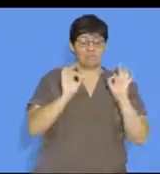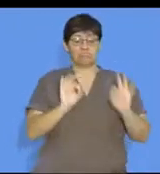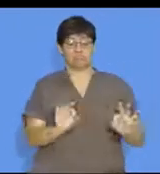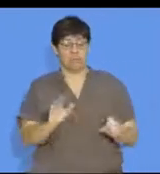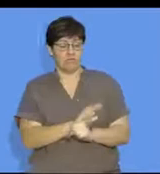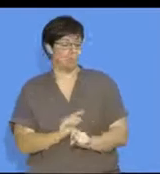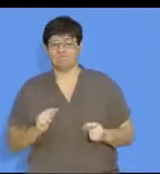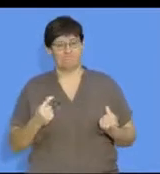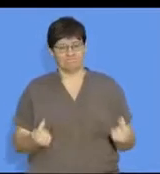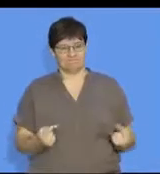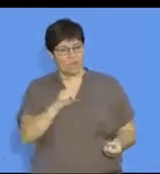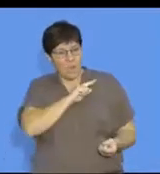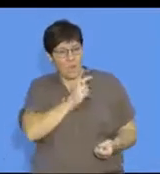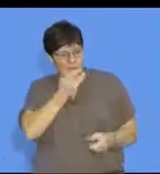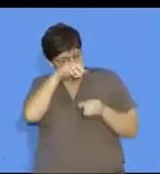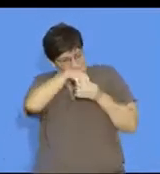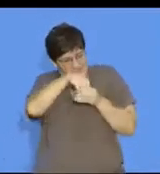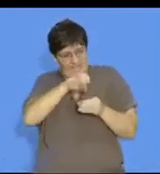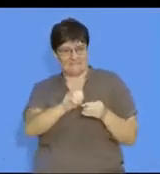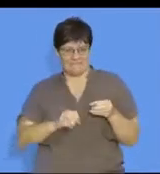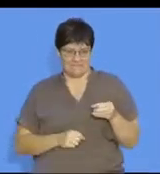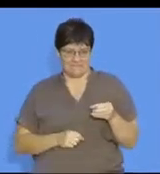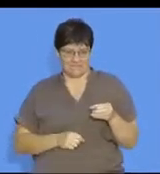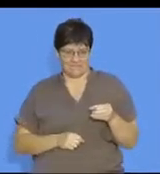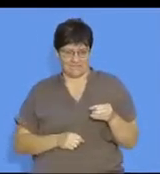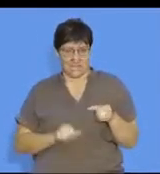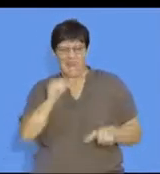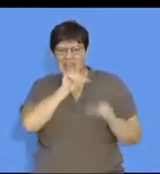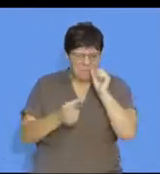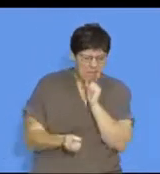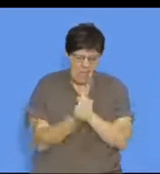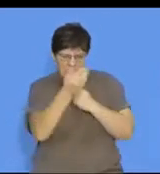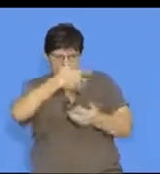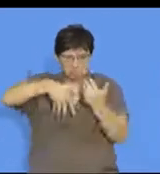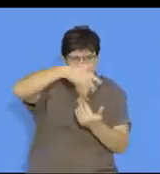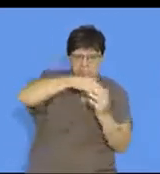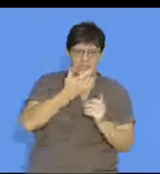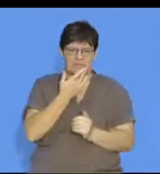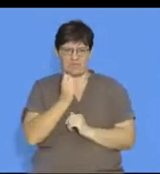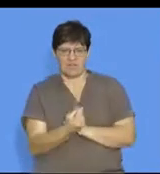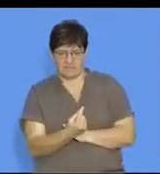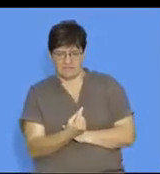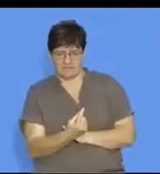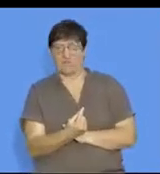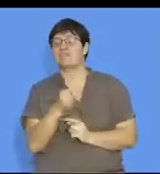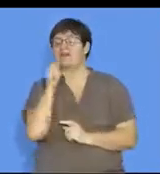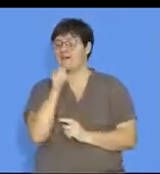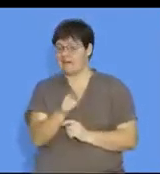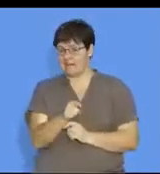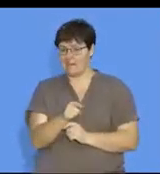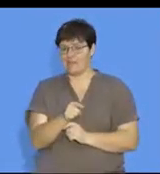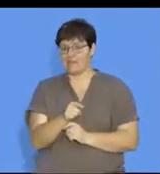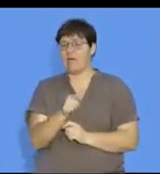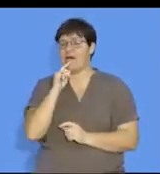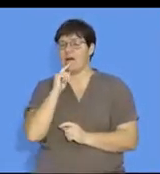measured directly because it's inside the battery. So a lot of chemical reactions take place inside the battery, and as a